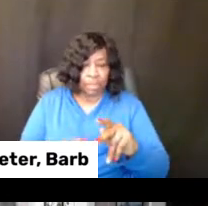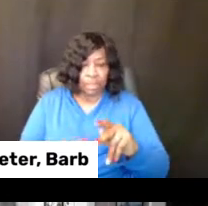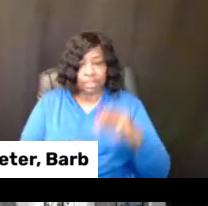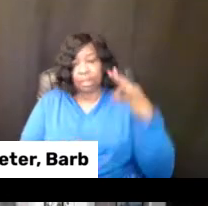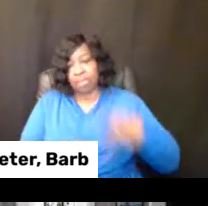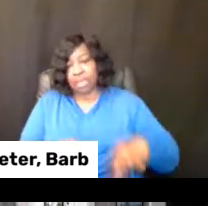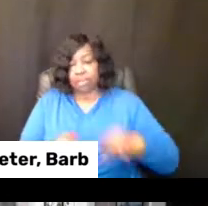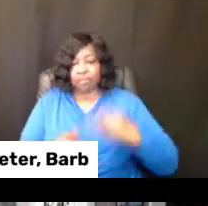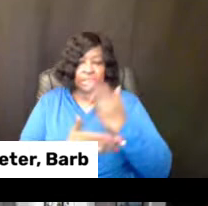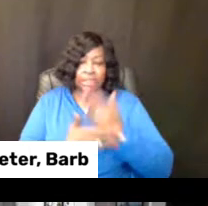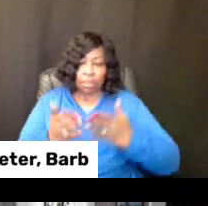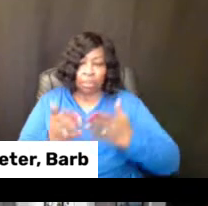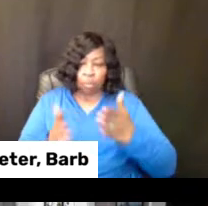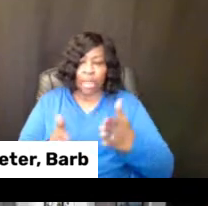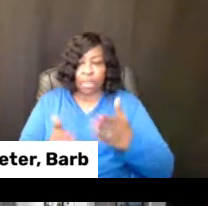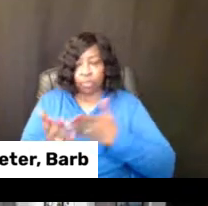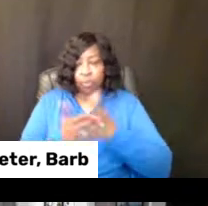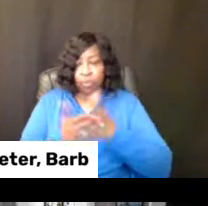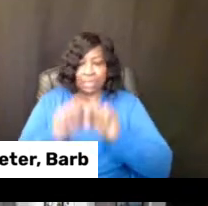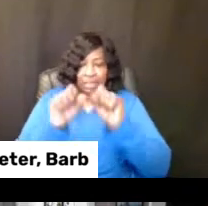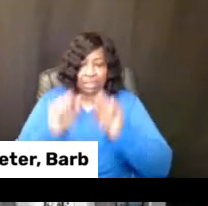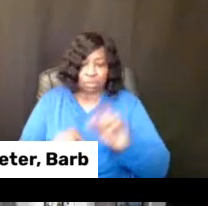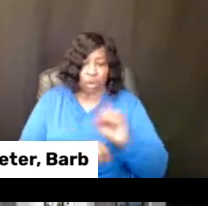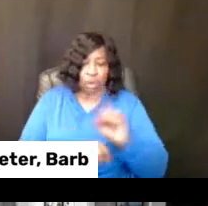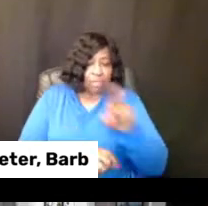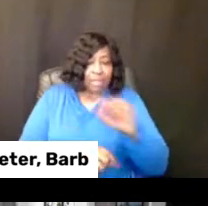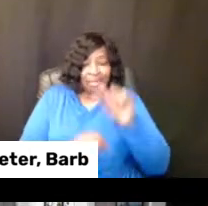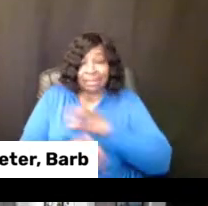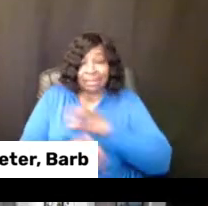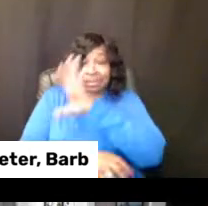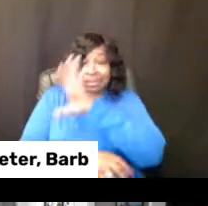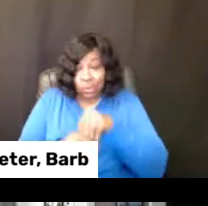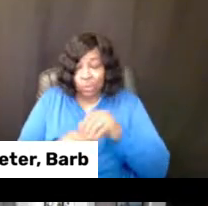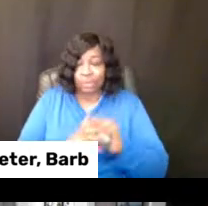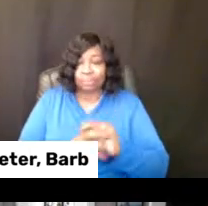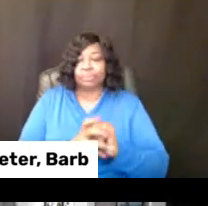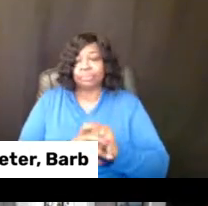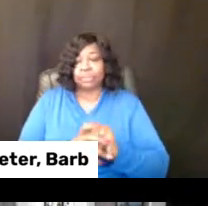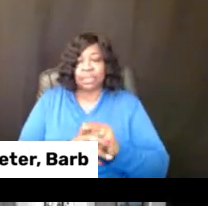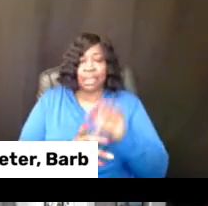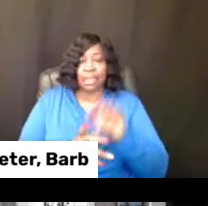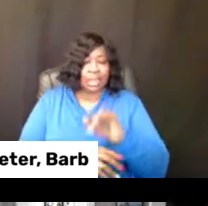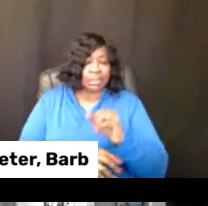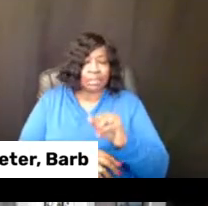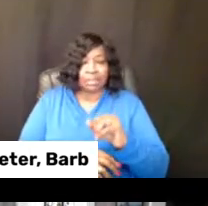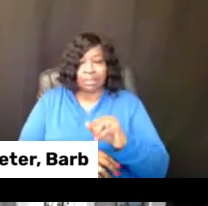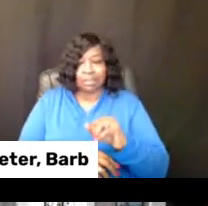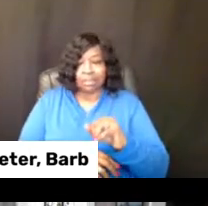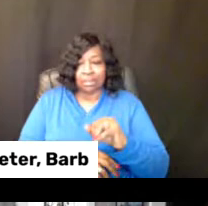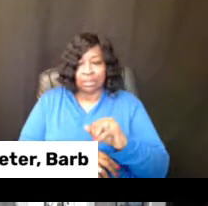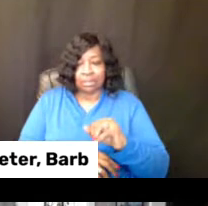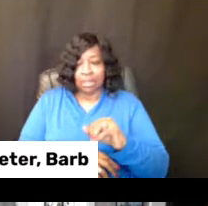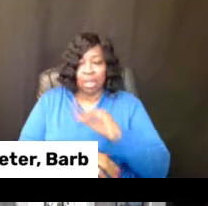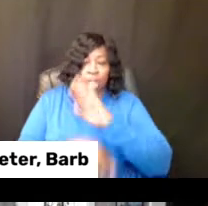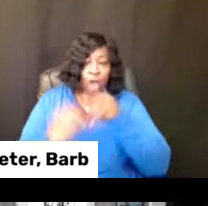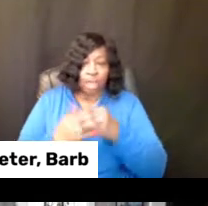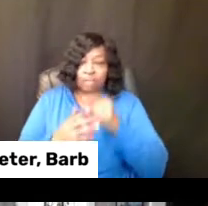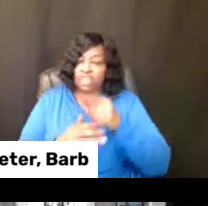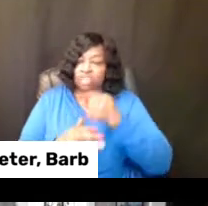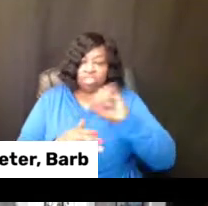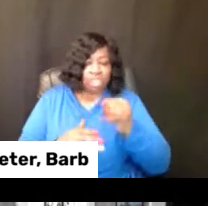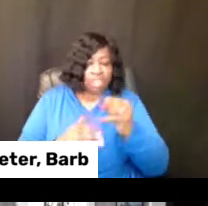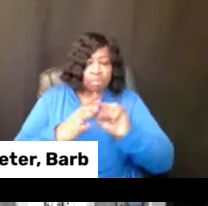some way through a system that they're overwhelmingly excluded from. But that's only a bandage, and all of it is just the beginning,